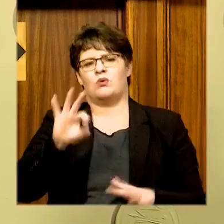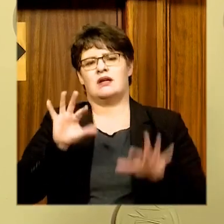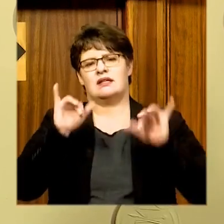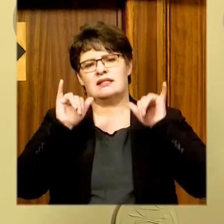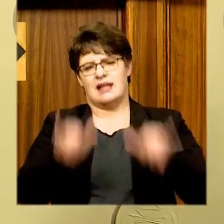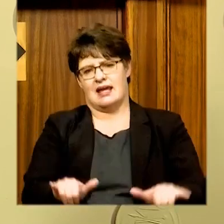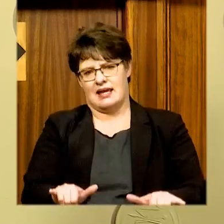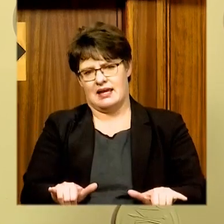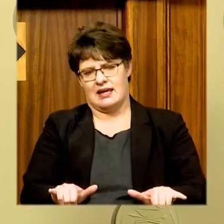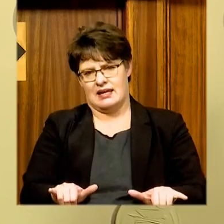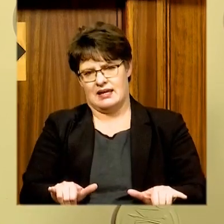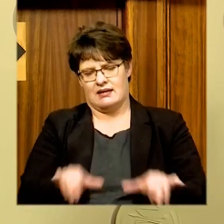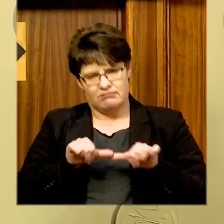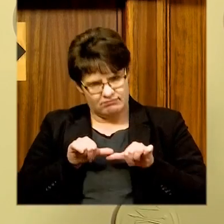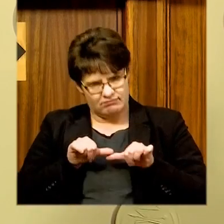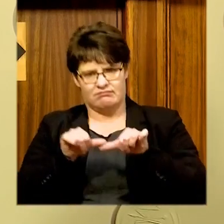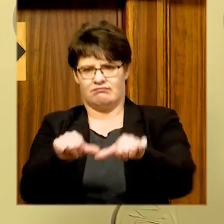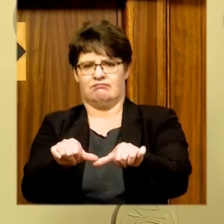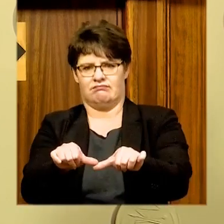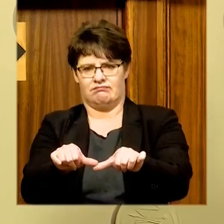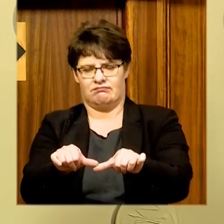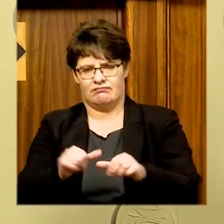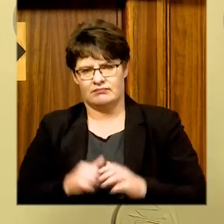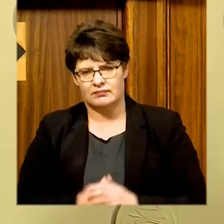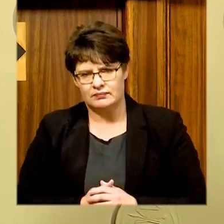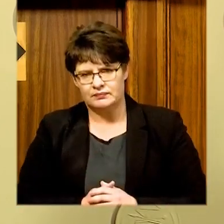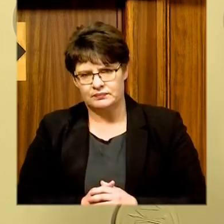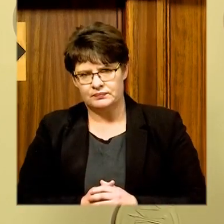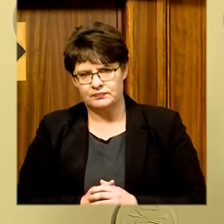level 3 at this stage.